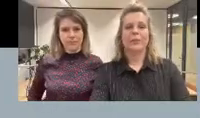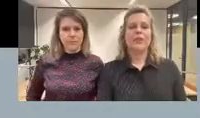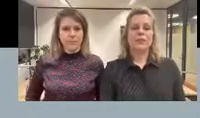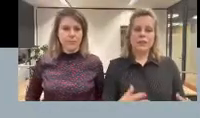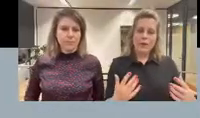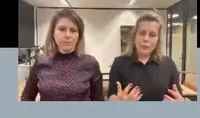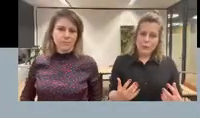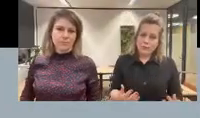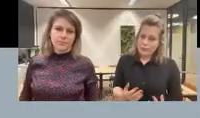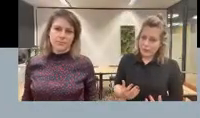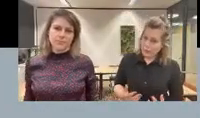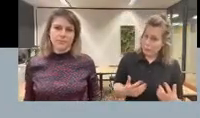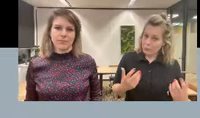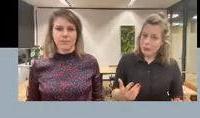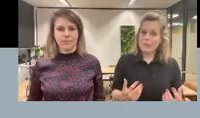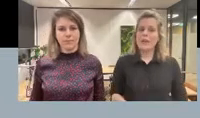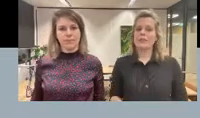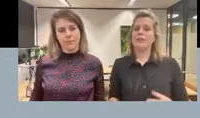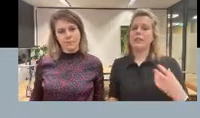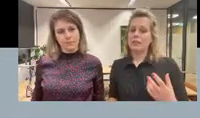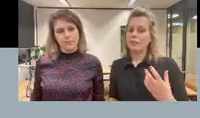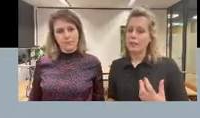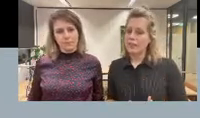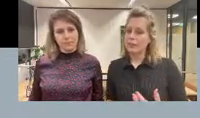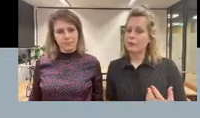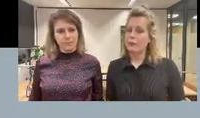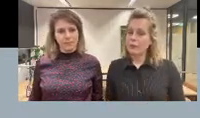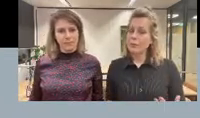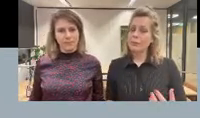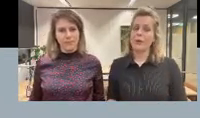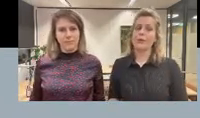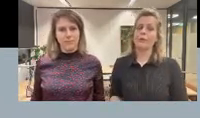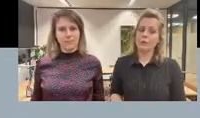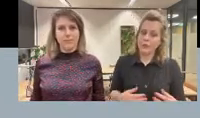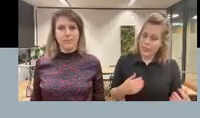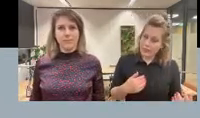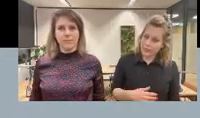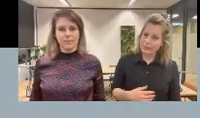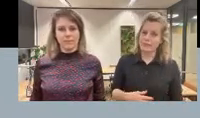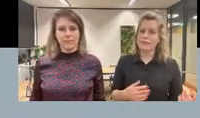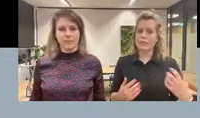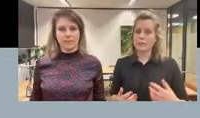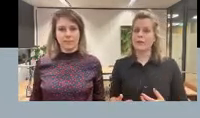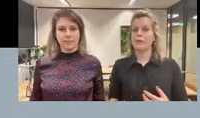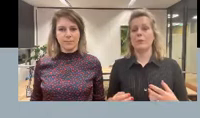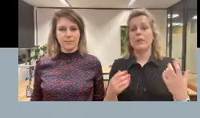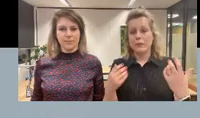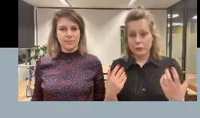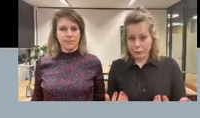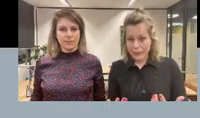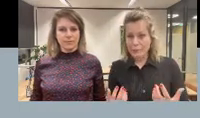So today we want to tell more about the clinical intensive treatment program for adolescents suffering